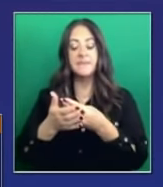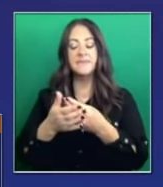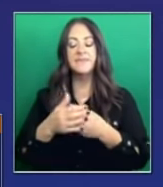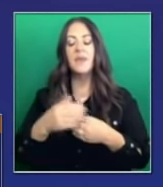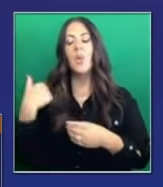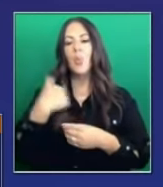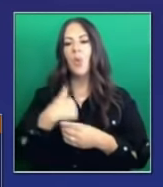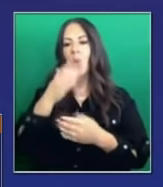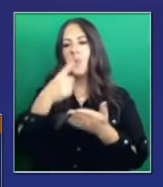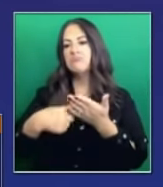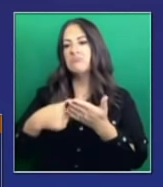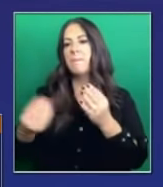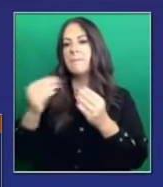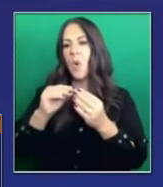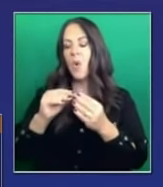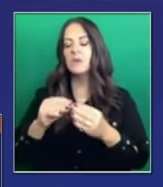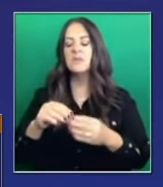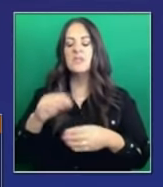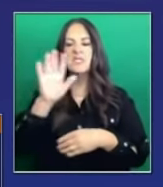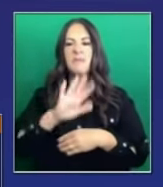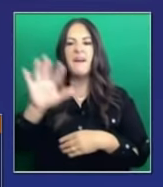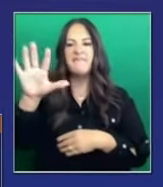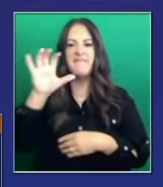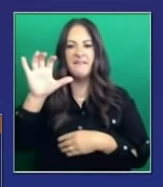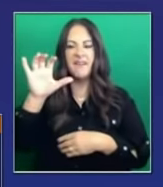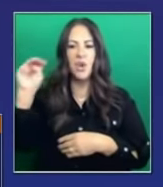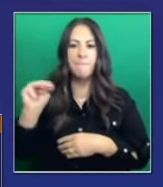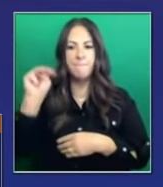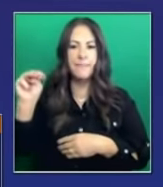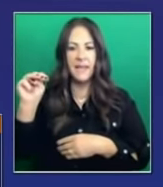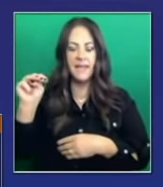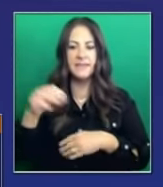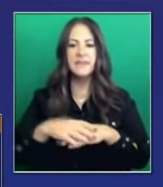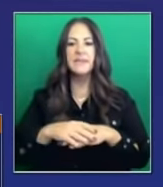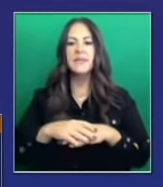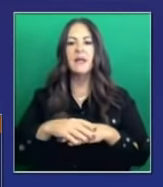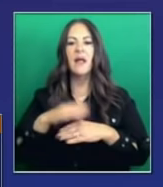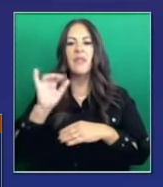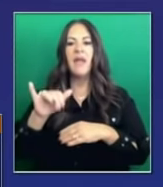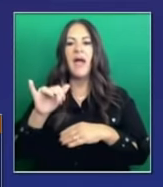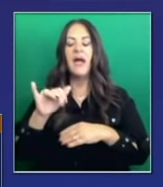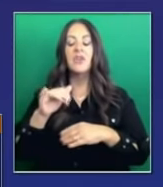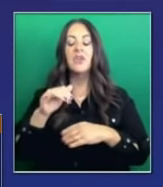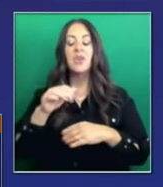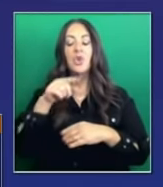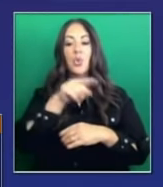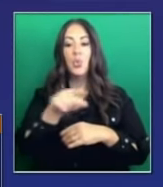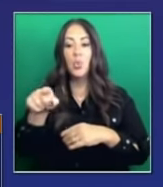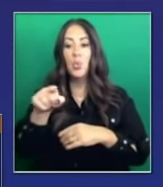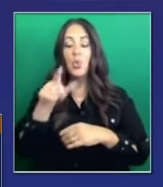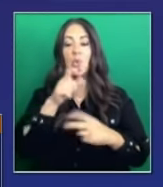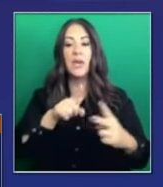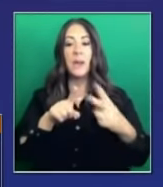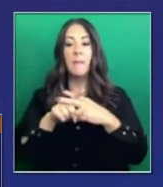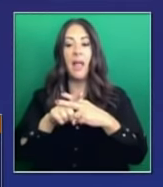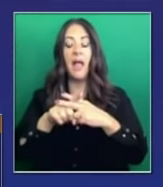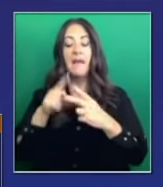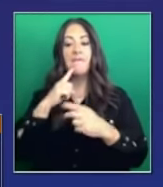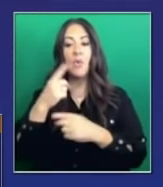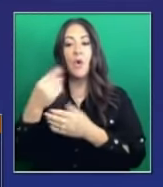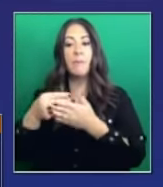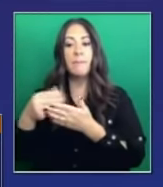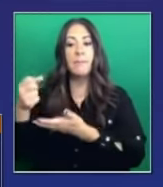is $500 million of grants that have been put up, $25,000 grants, up to $25,000. This includes cultural institutions,